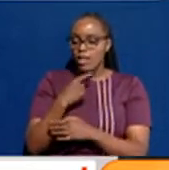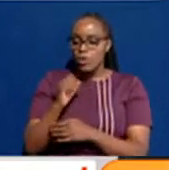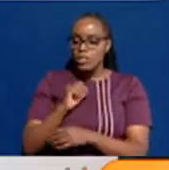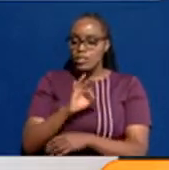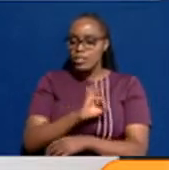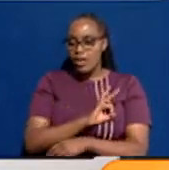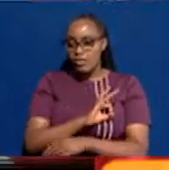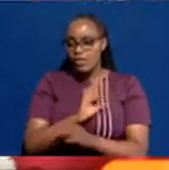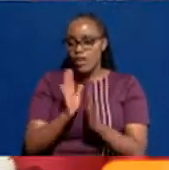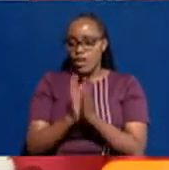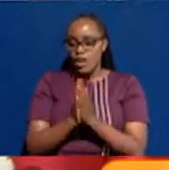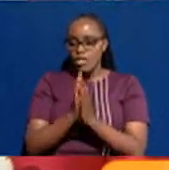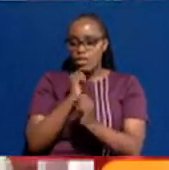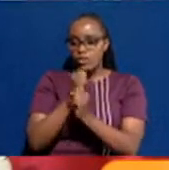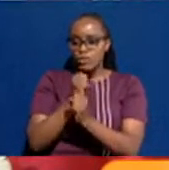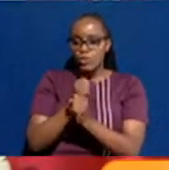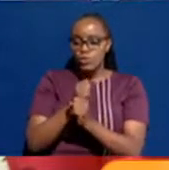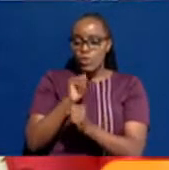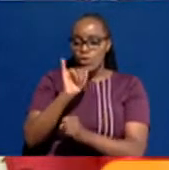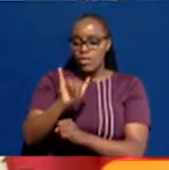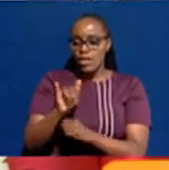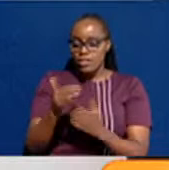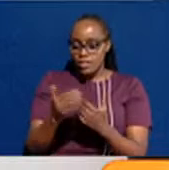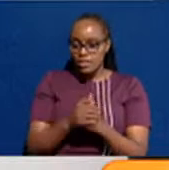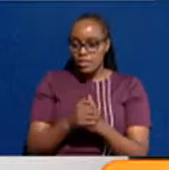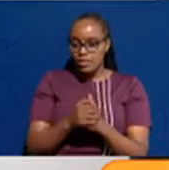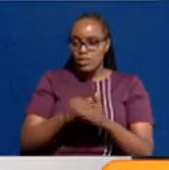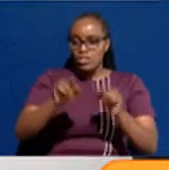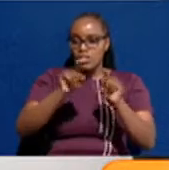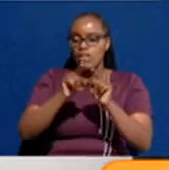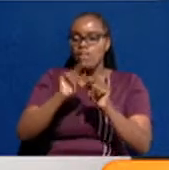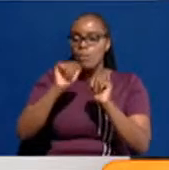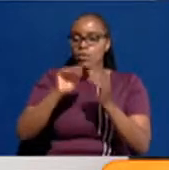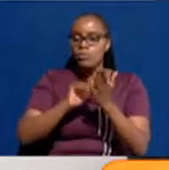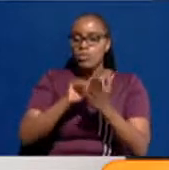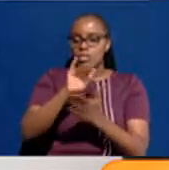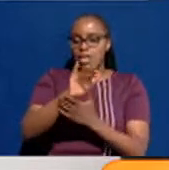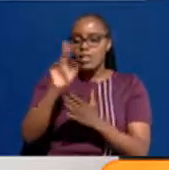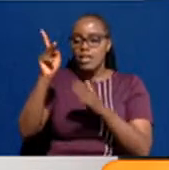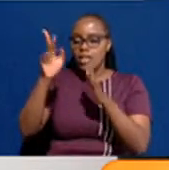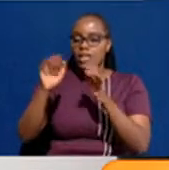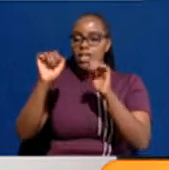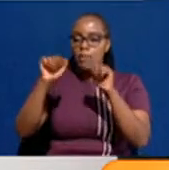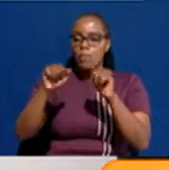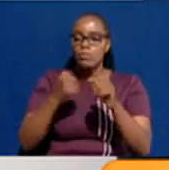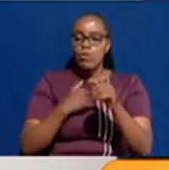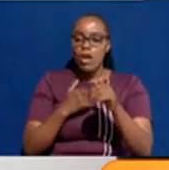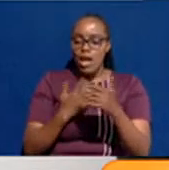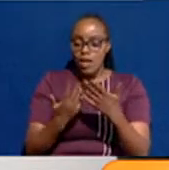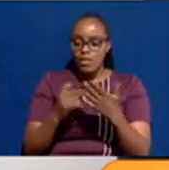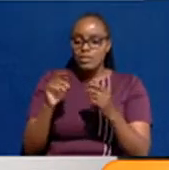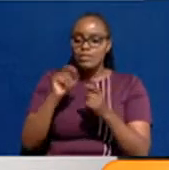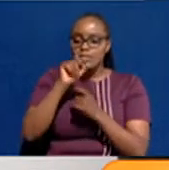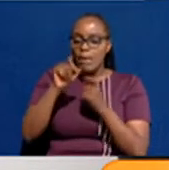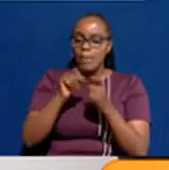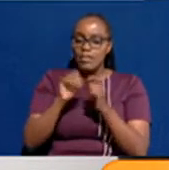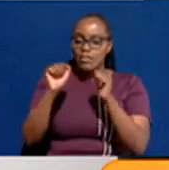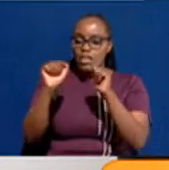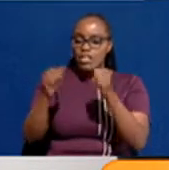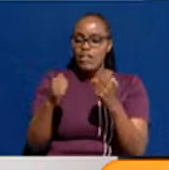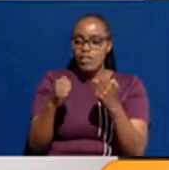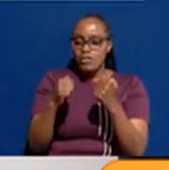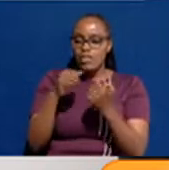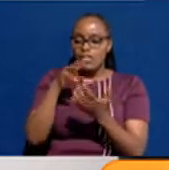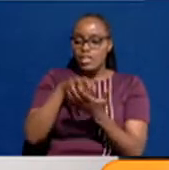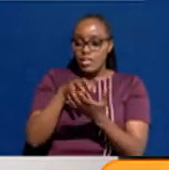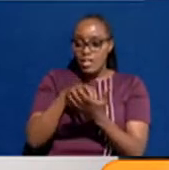among others. And so we'll be looking at how we can be able to send Kenyans to be able to help in the search and rescue. That is